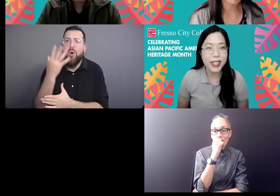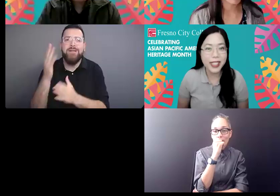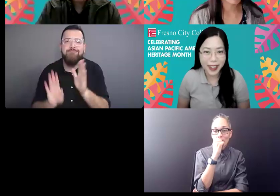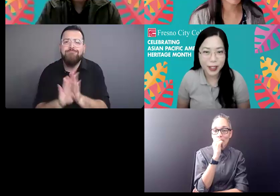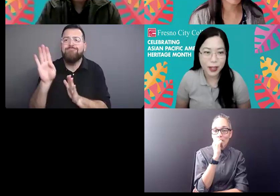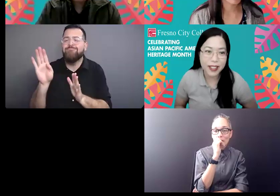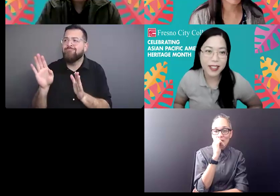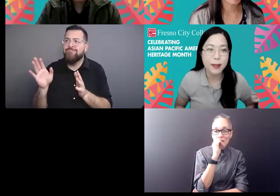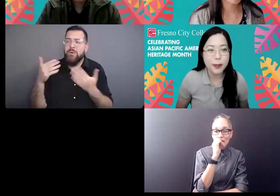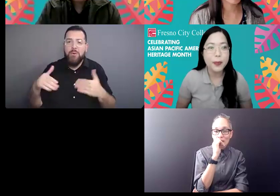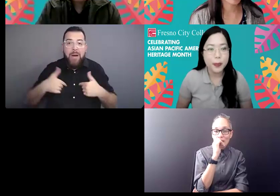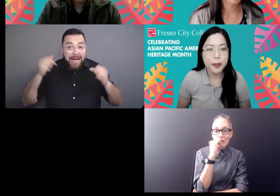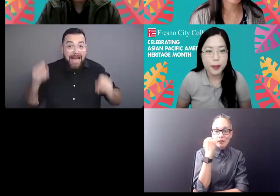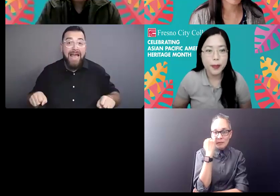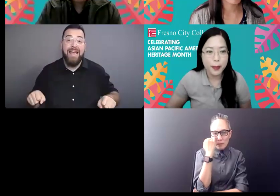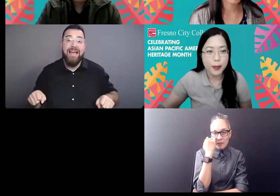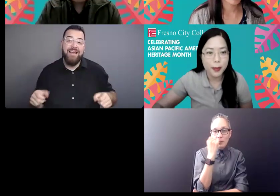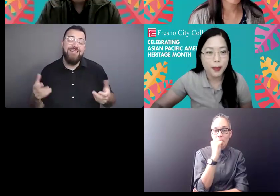I really can do this.